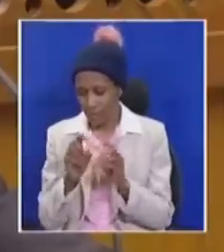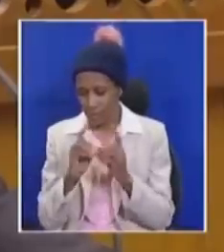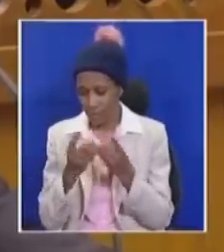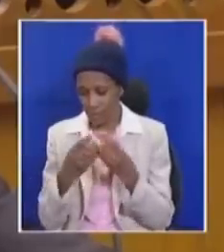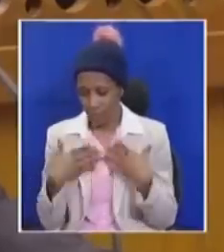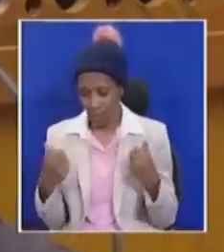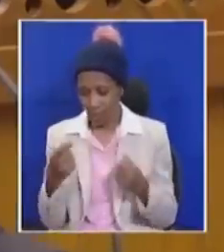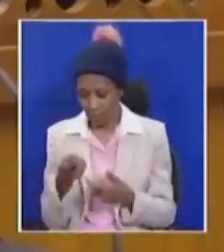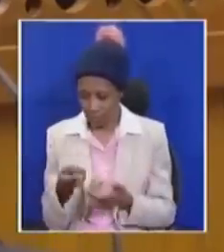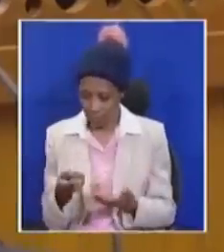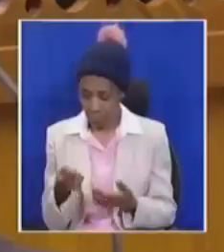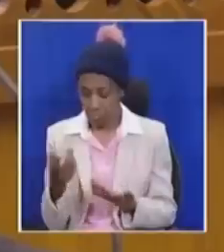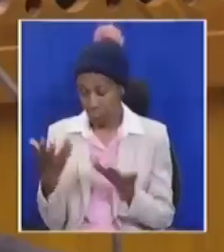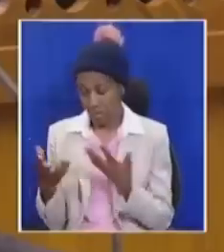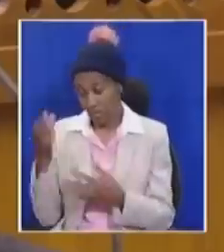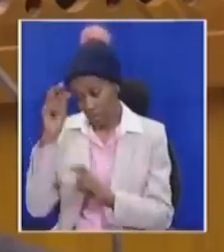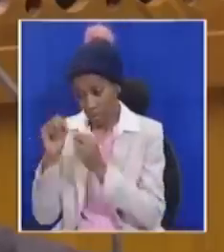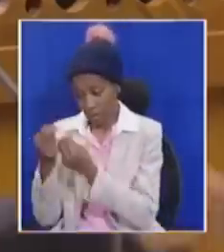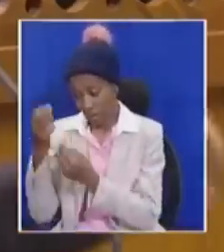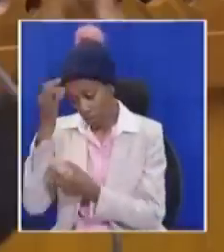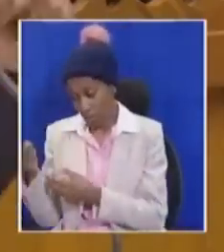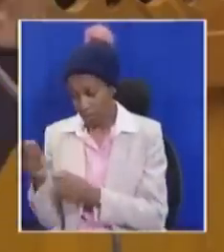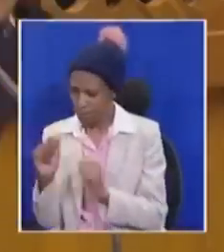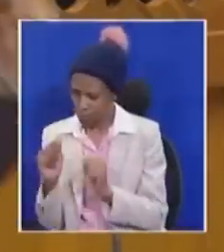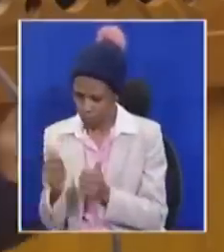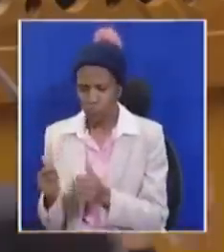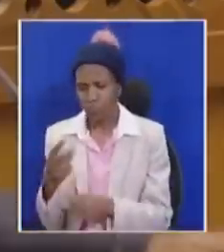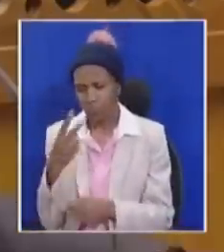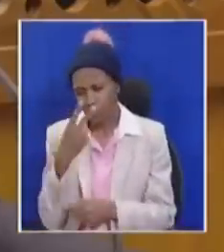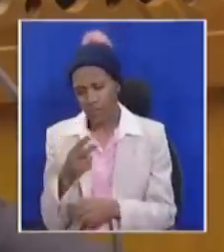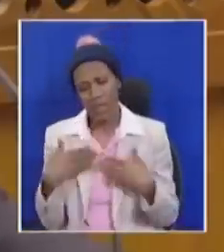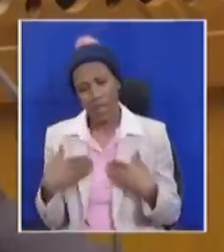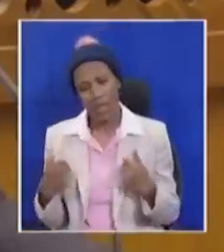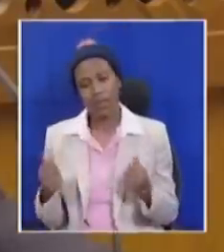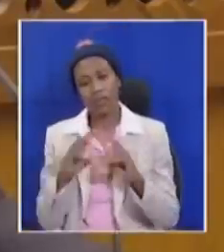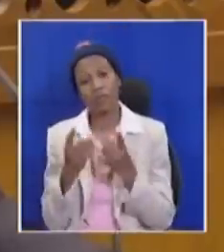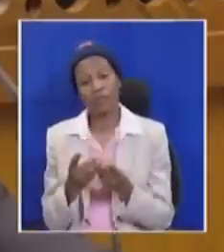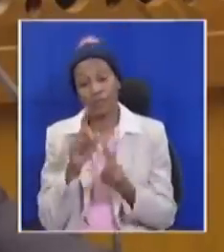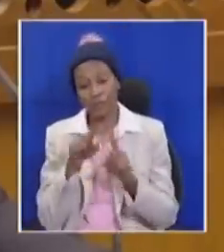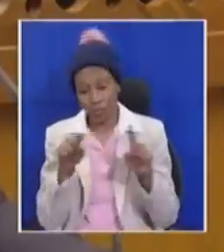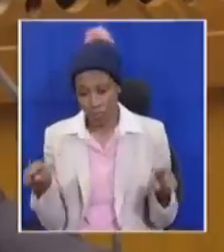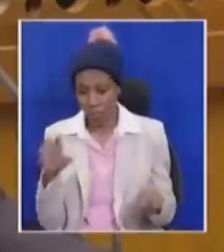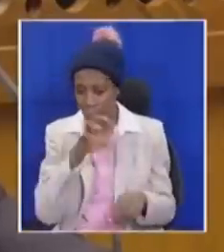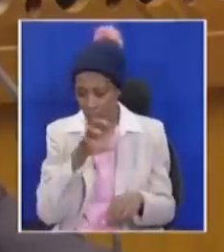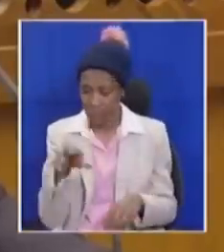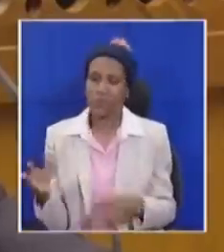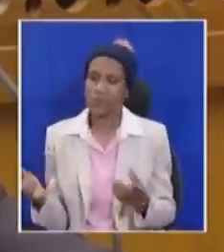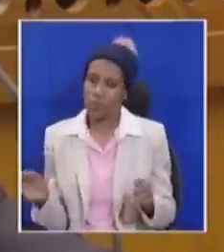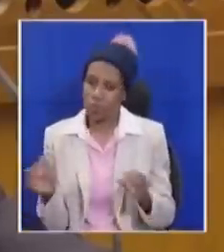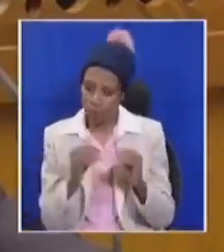so that national government should be proactive to look at health departments in all our